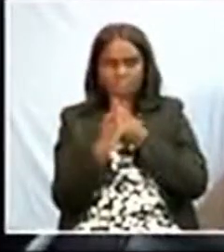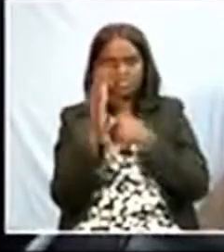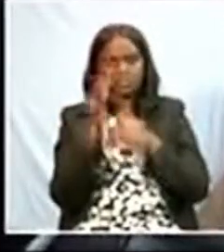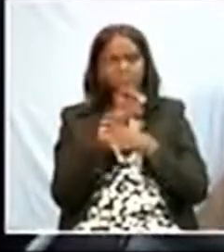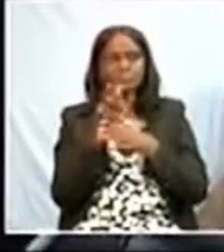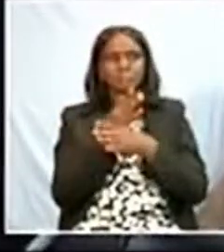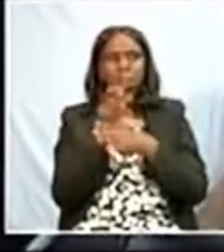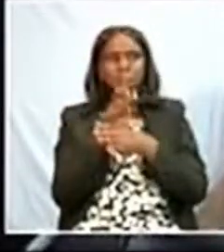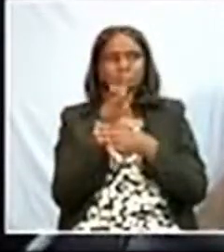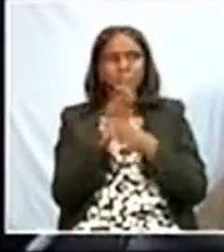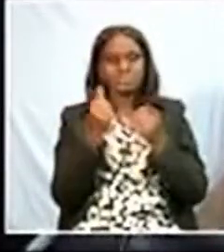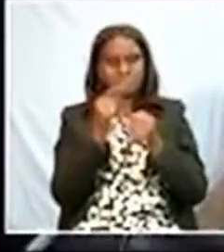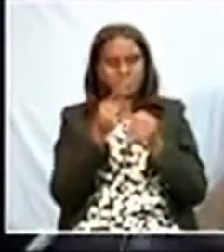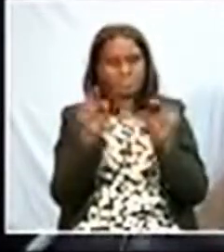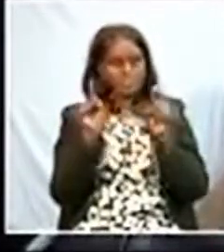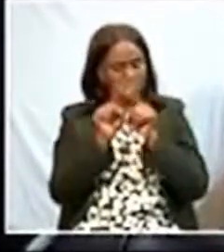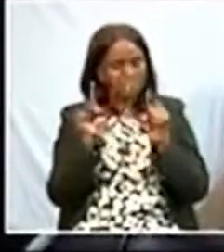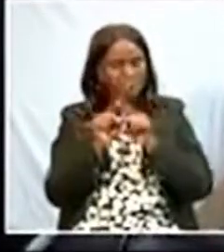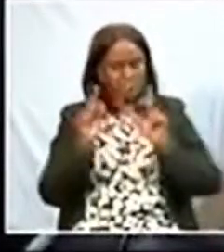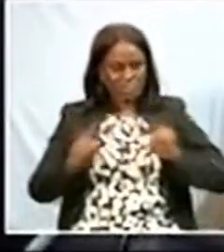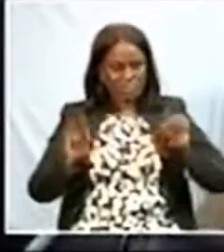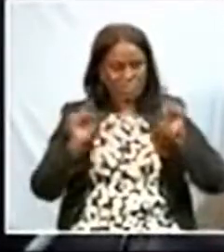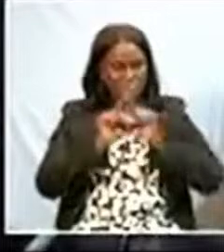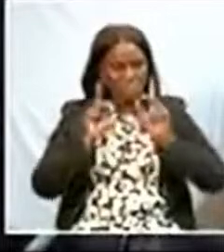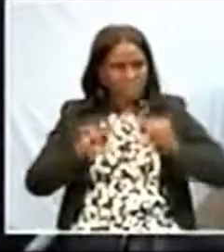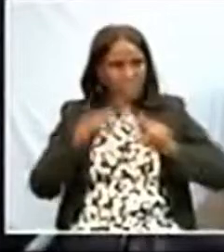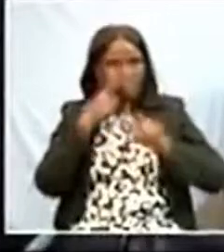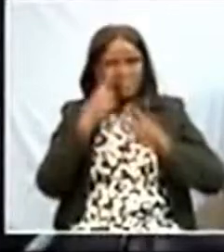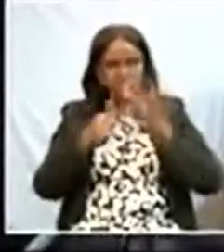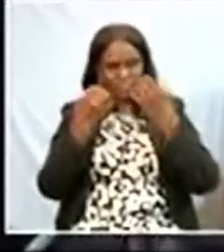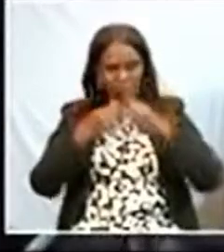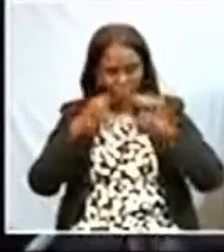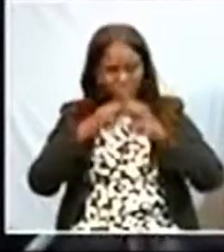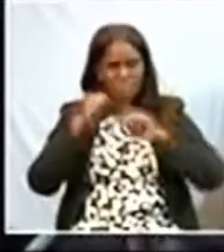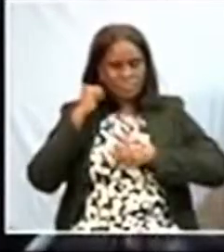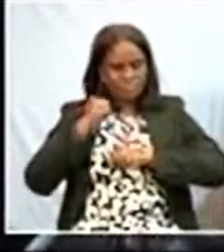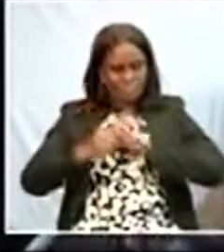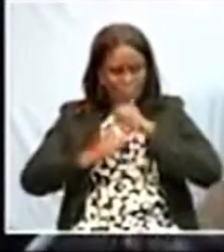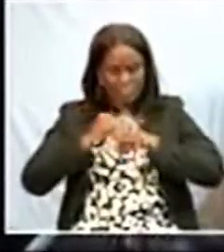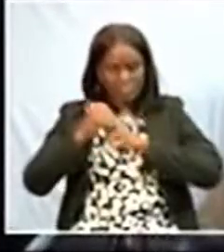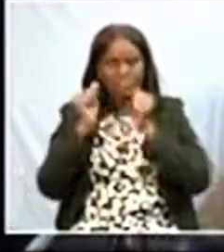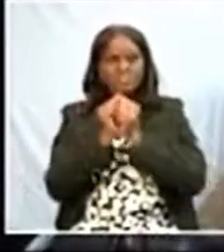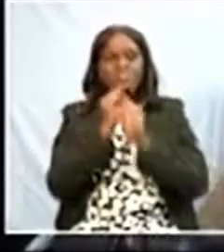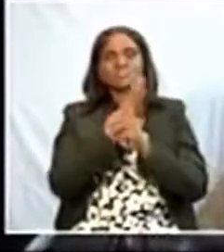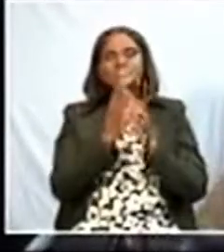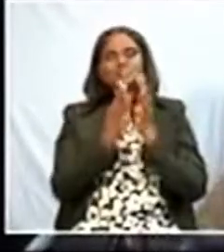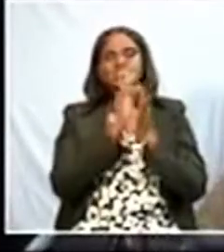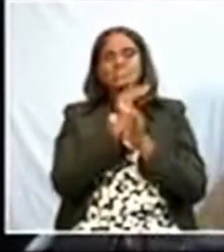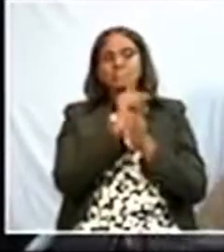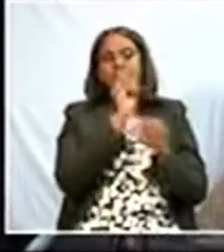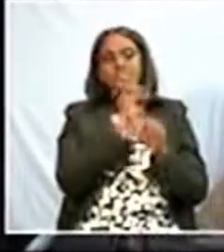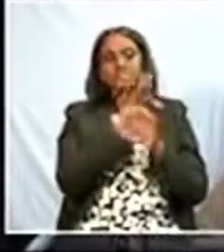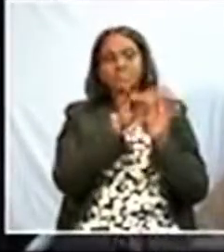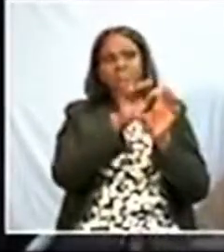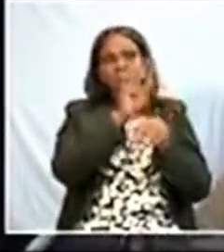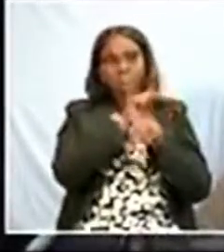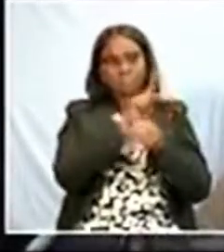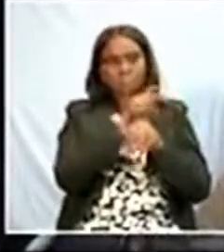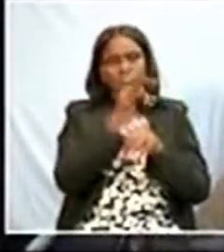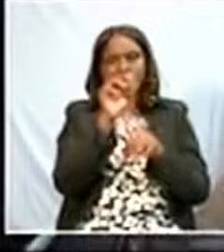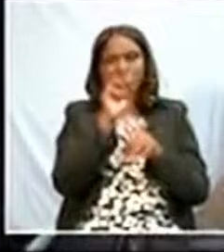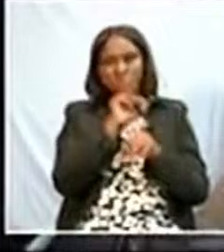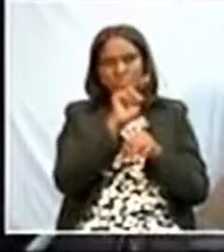business. Now, this is the same client that is even struggling with this contractor already on the project of Mulenga.